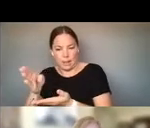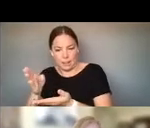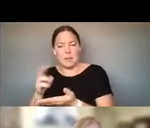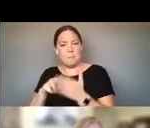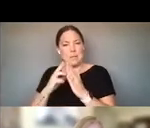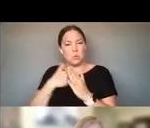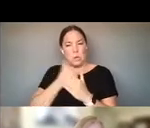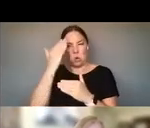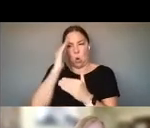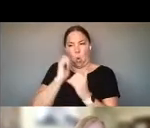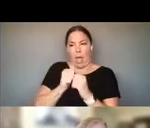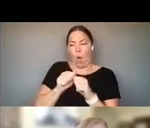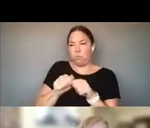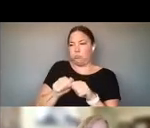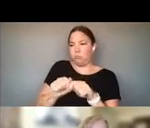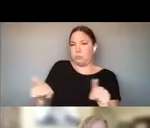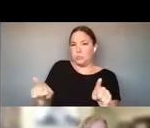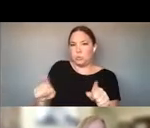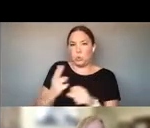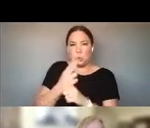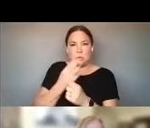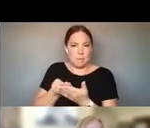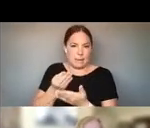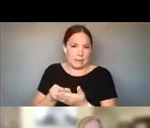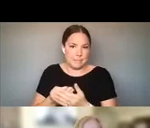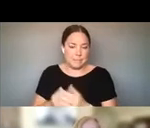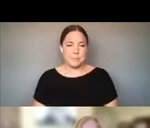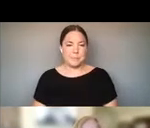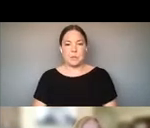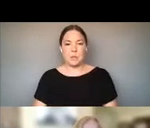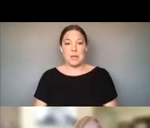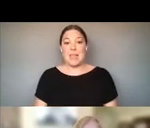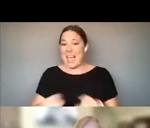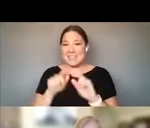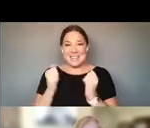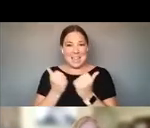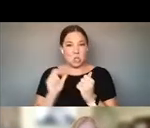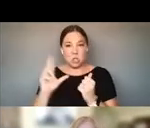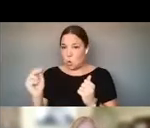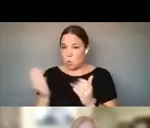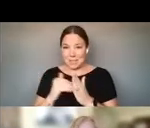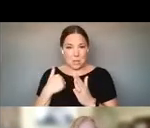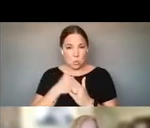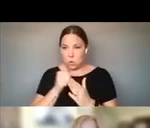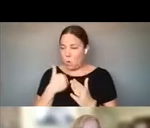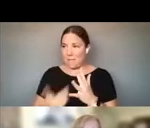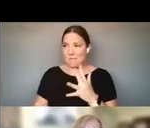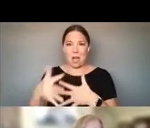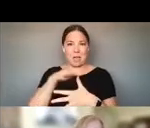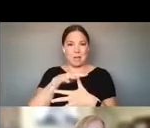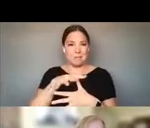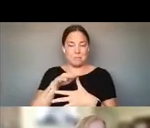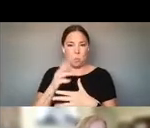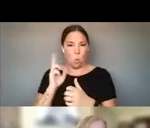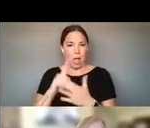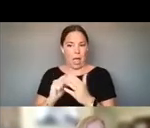And, um, as an agency, uh, no, we don't have a hierarchy of expenses. In other words, if you ask